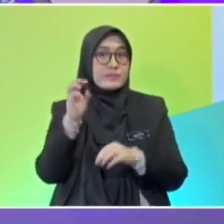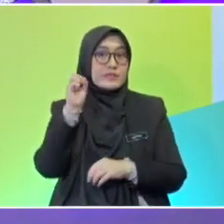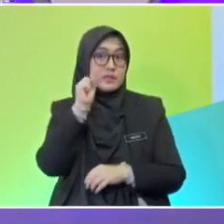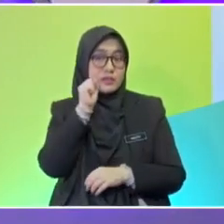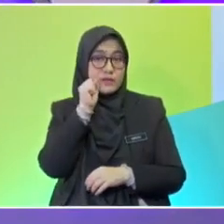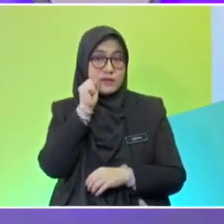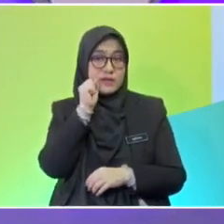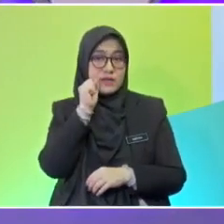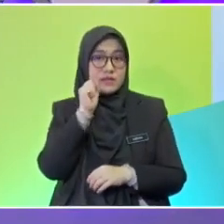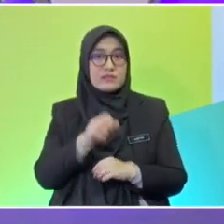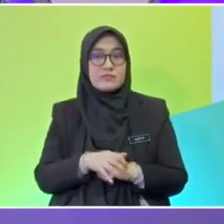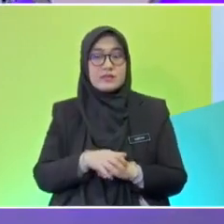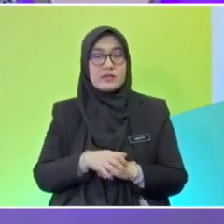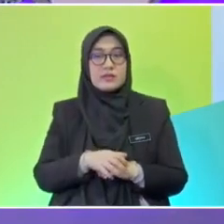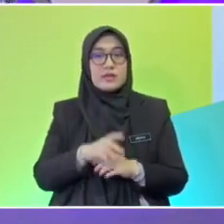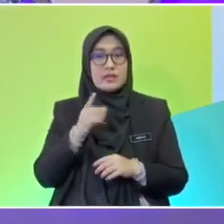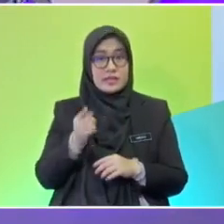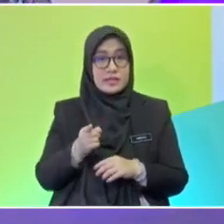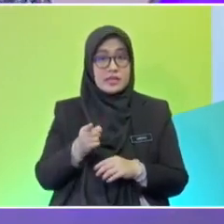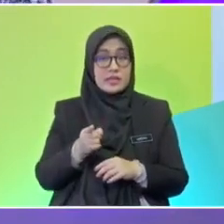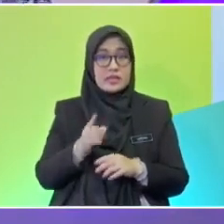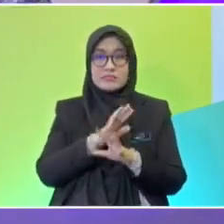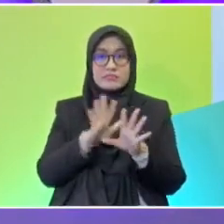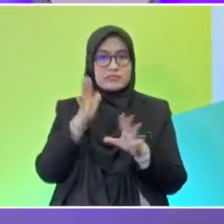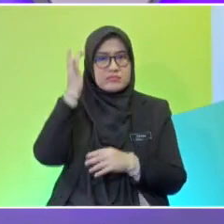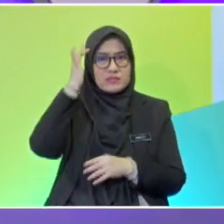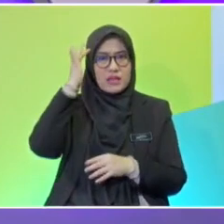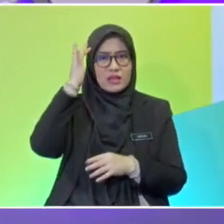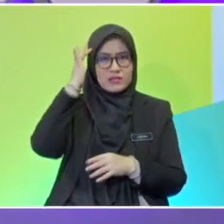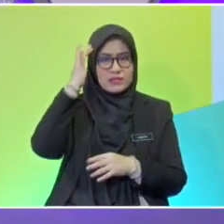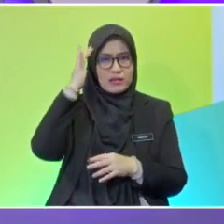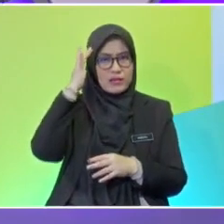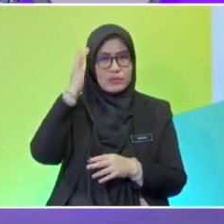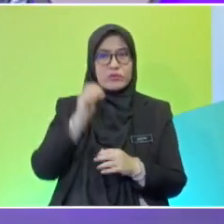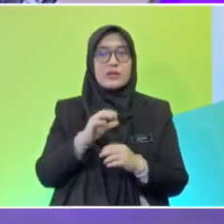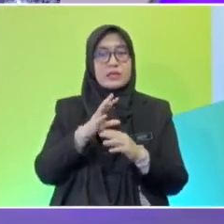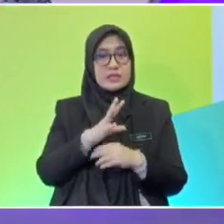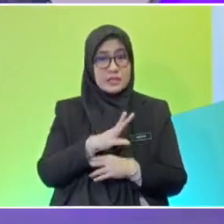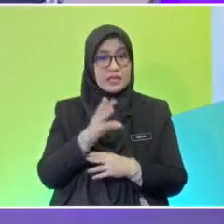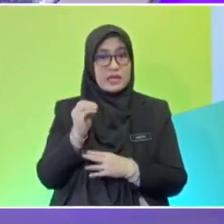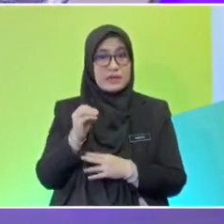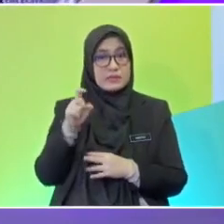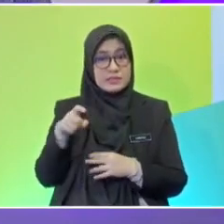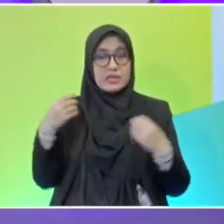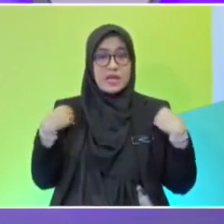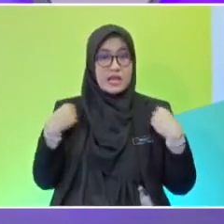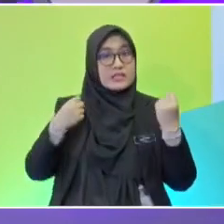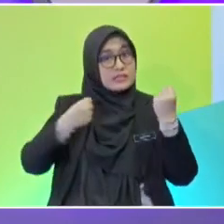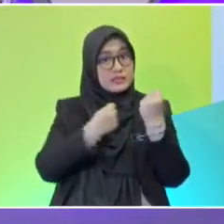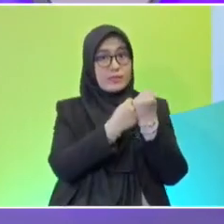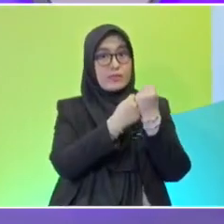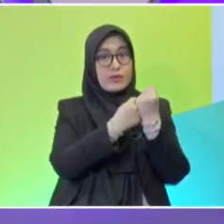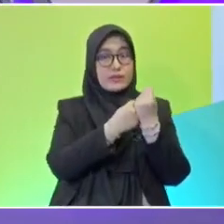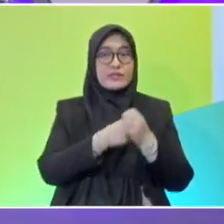really understand my question, so she probably needed some support. She needed some support, which is why I guided her with